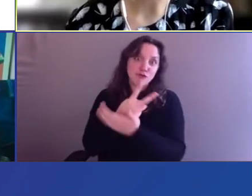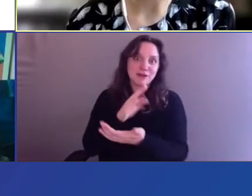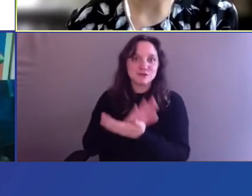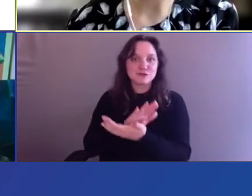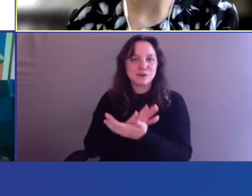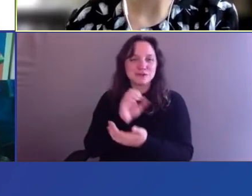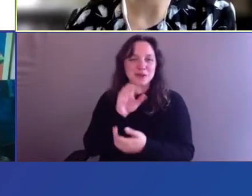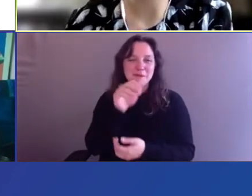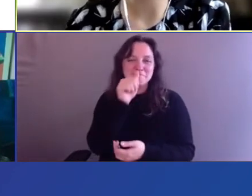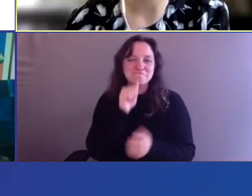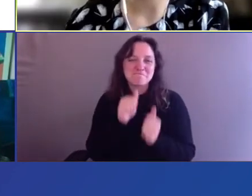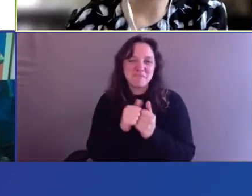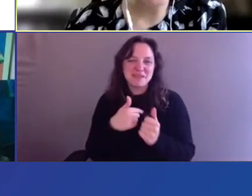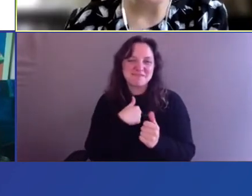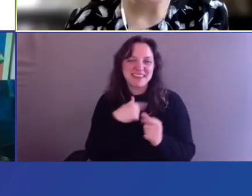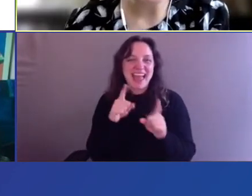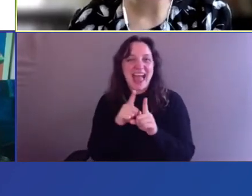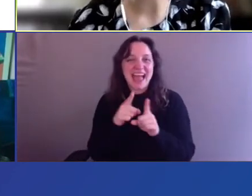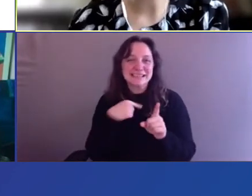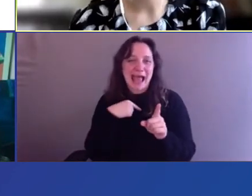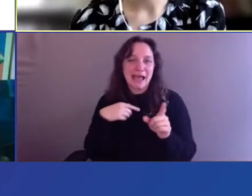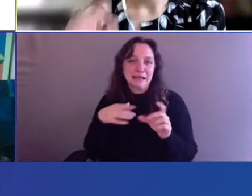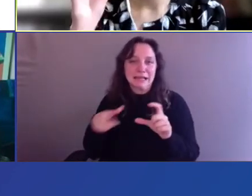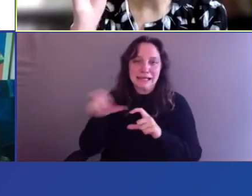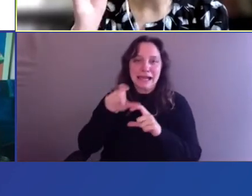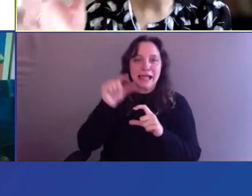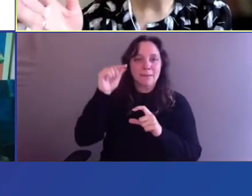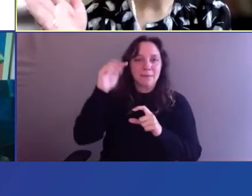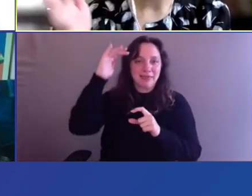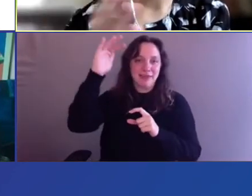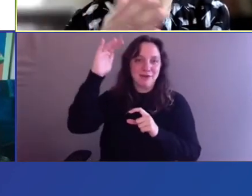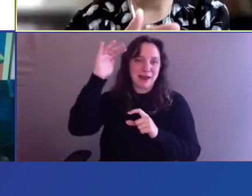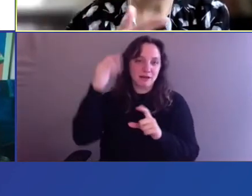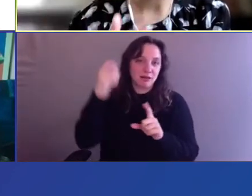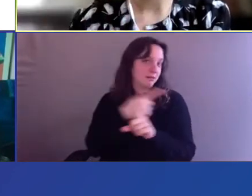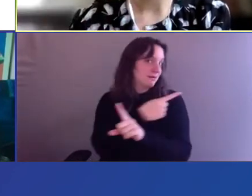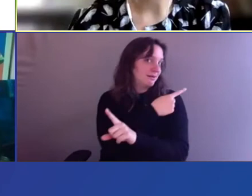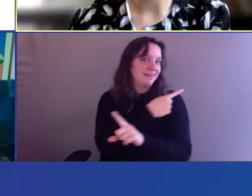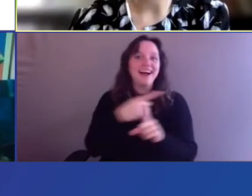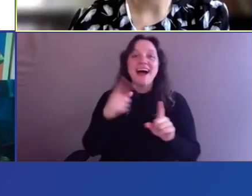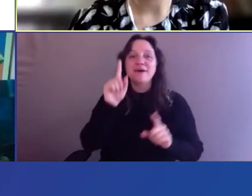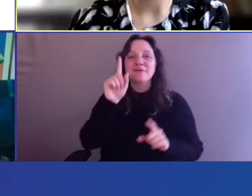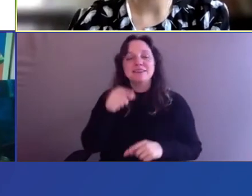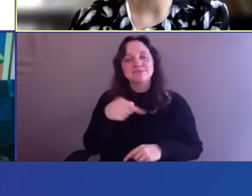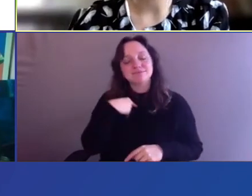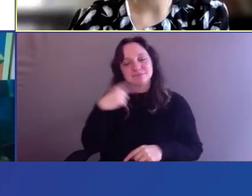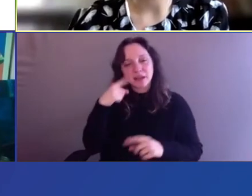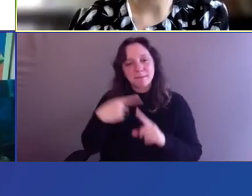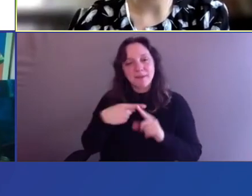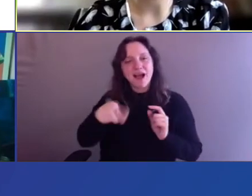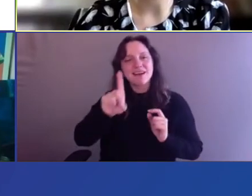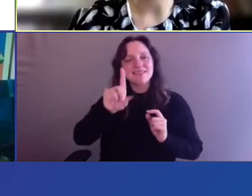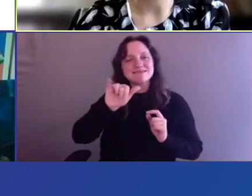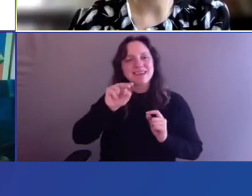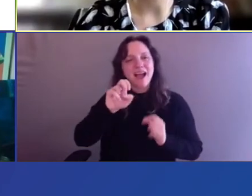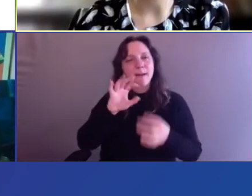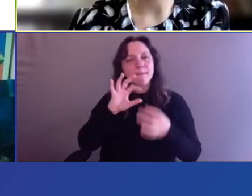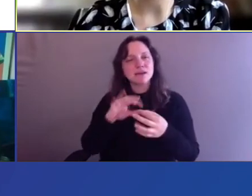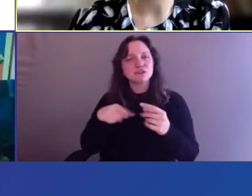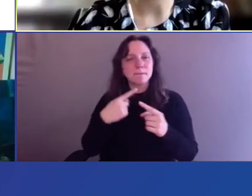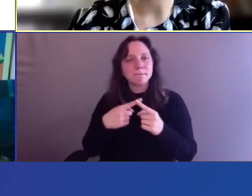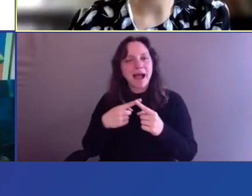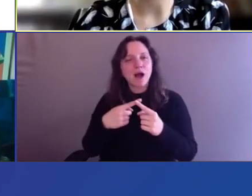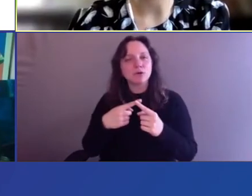with me a little bit as I go on a theoretical bent. But I'm thinking about what Diane said about interaction and talking to each other, and